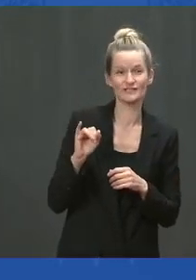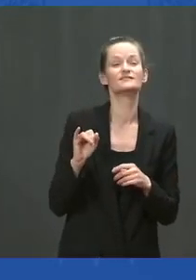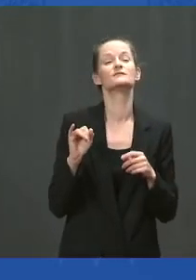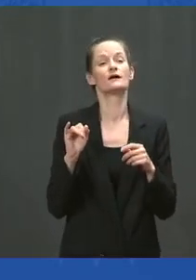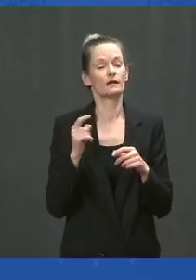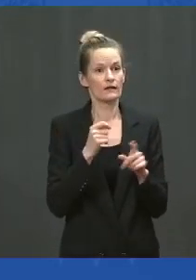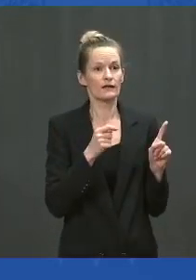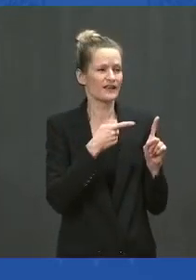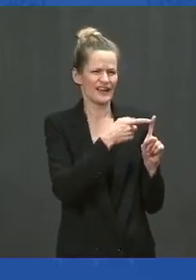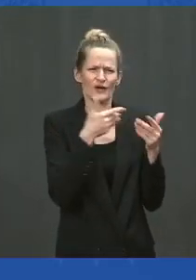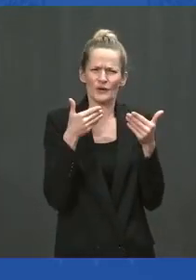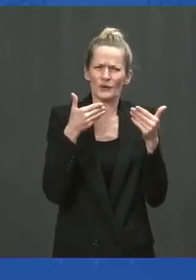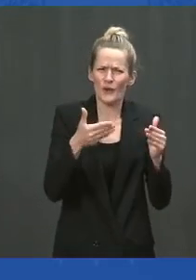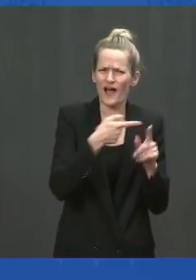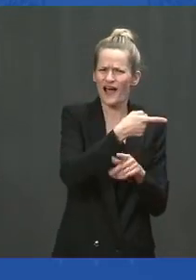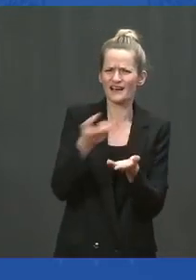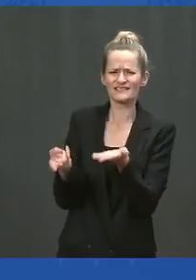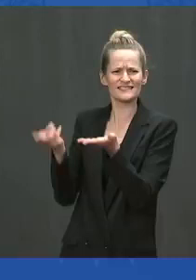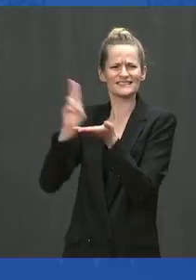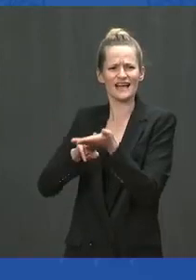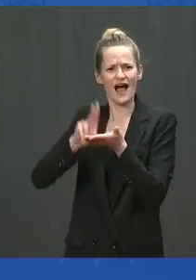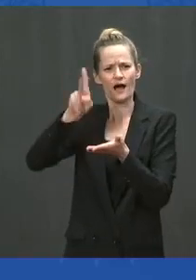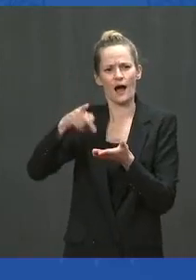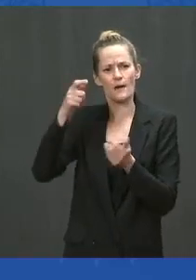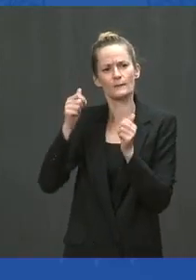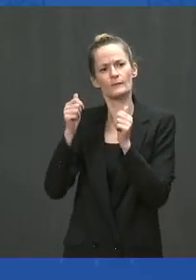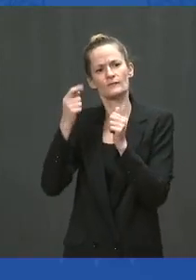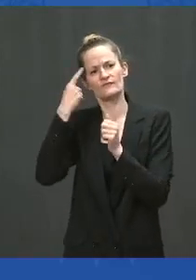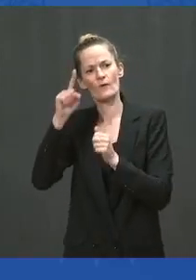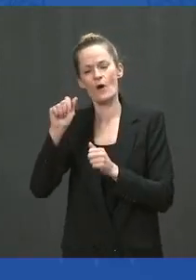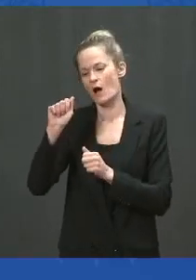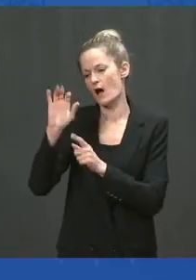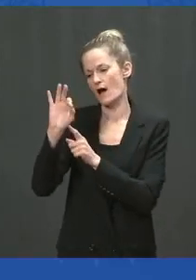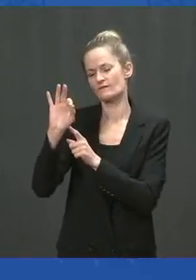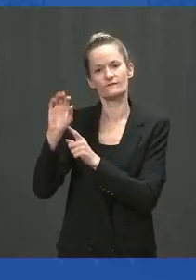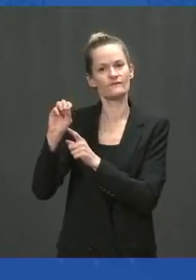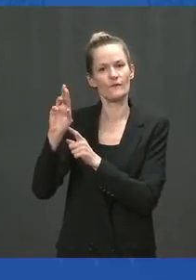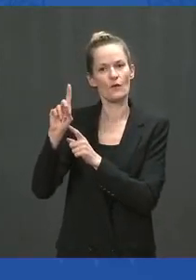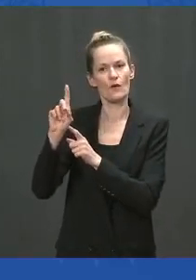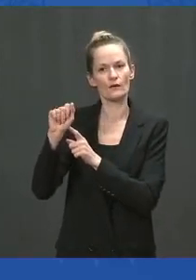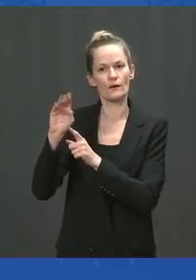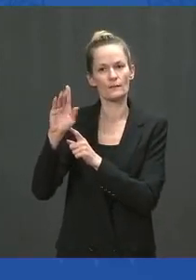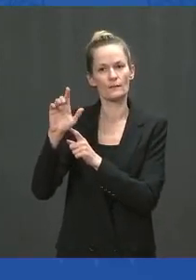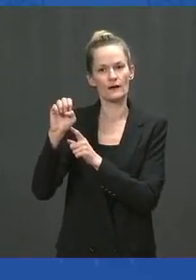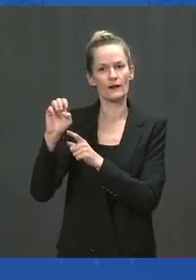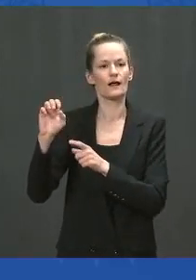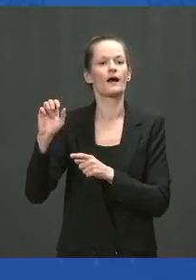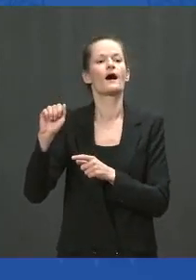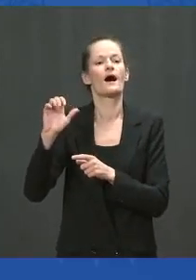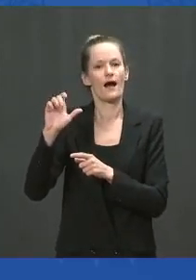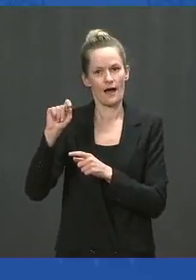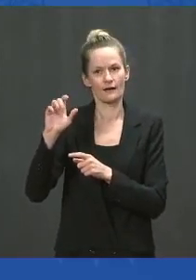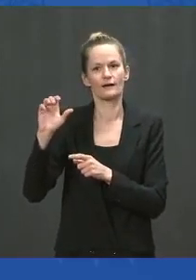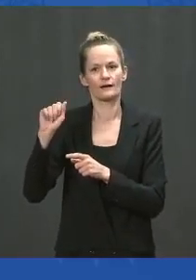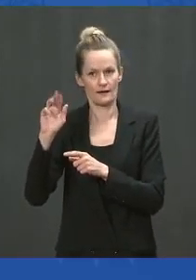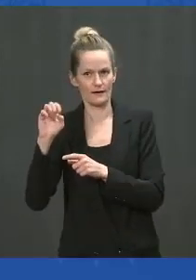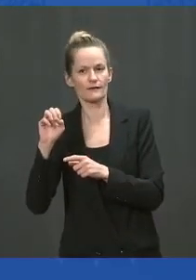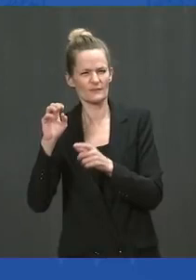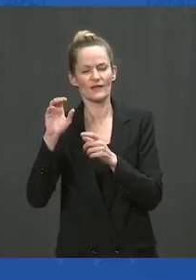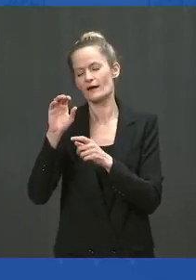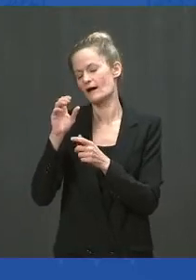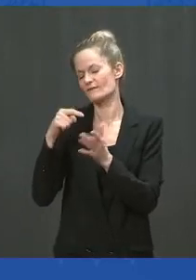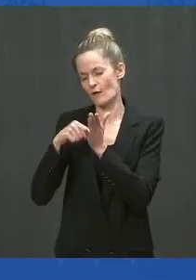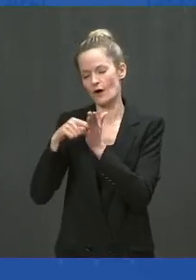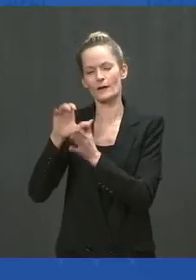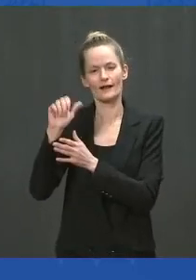extensive benefits with premiums that average 40% lower. If you don't have insurance, you can still sign up under the